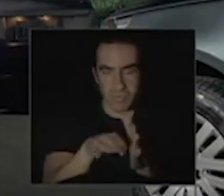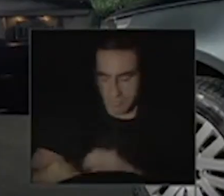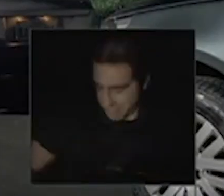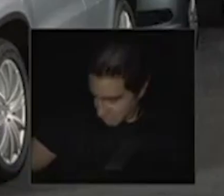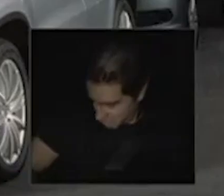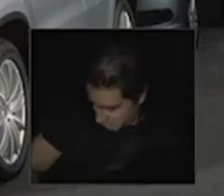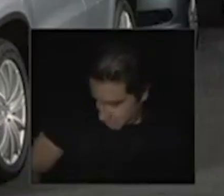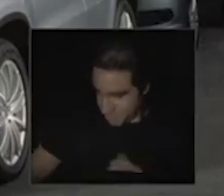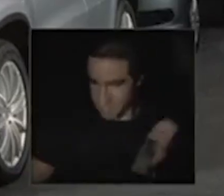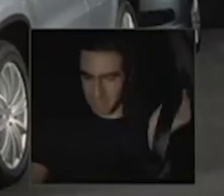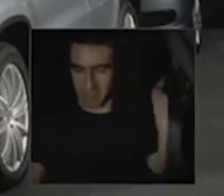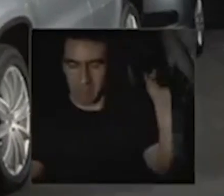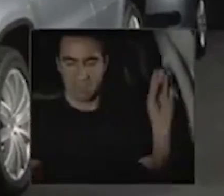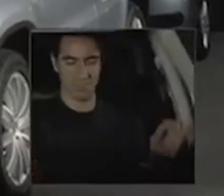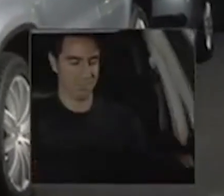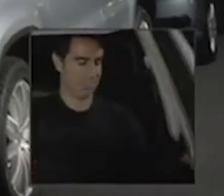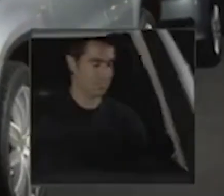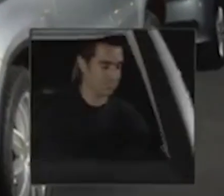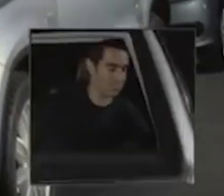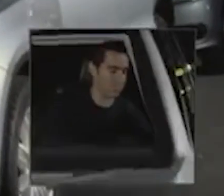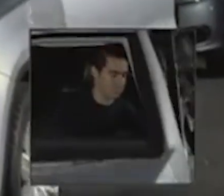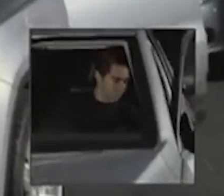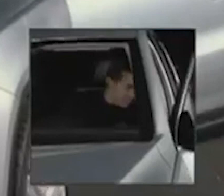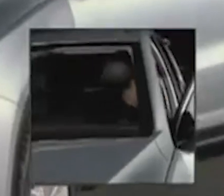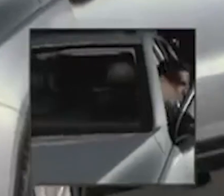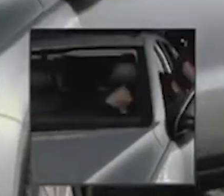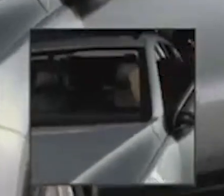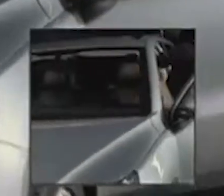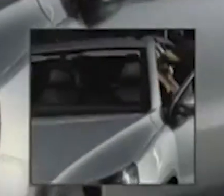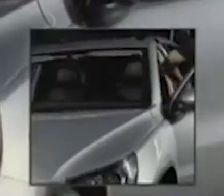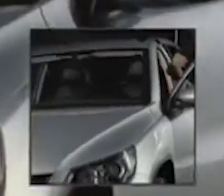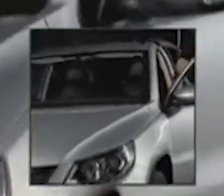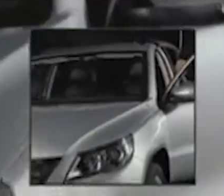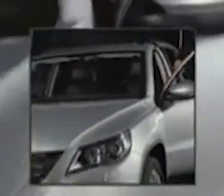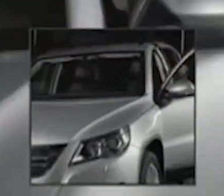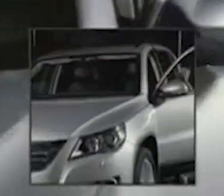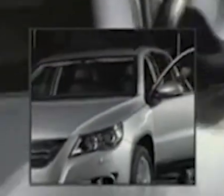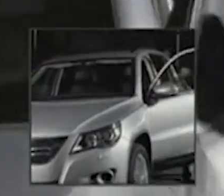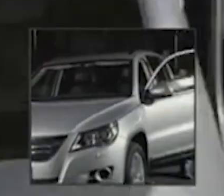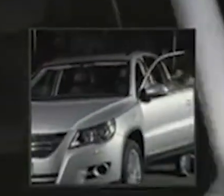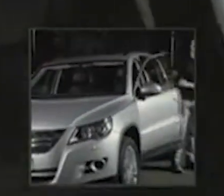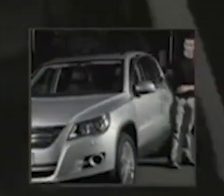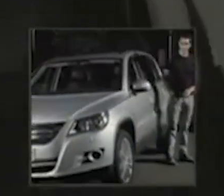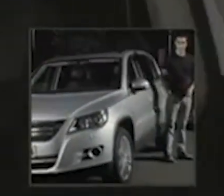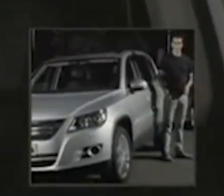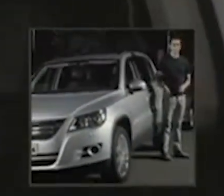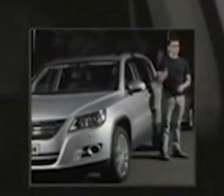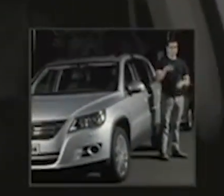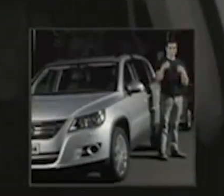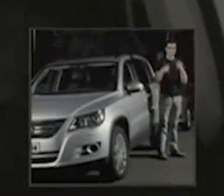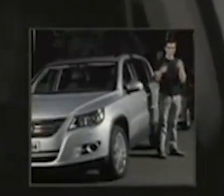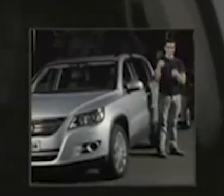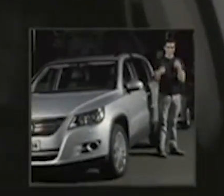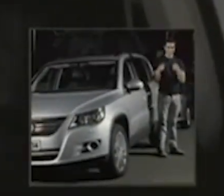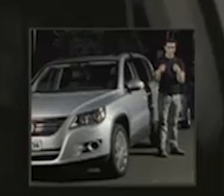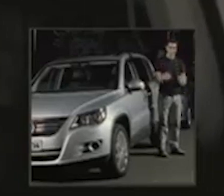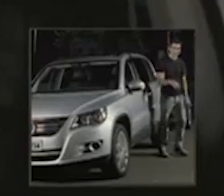this, without